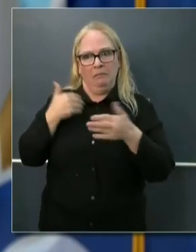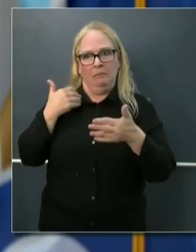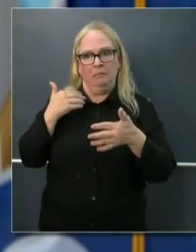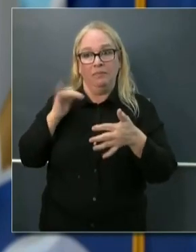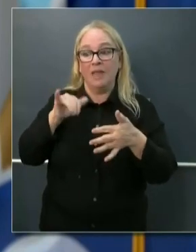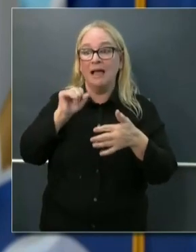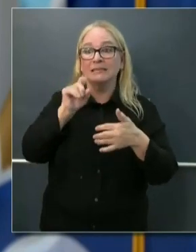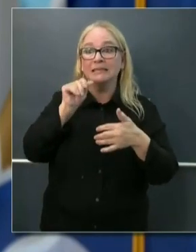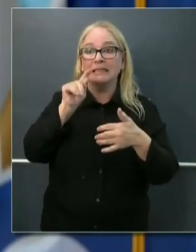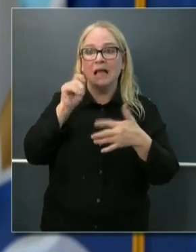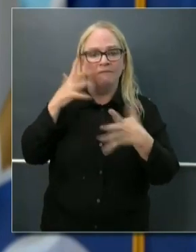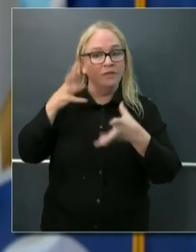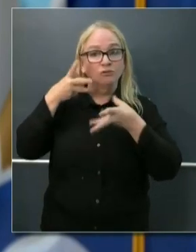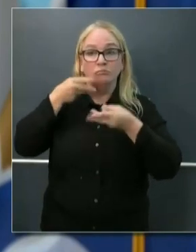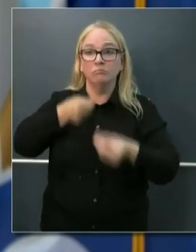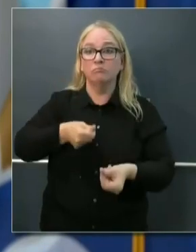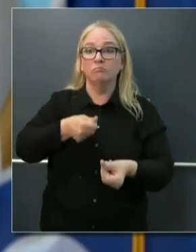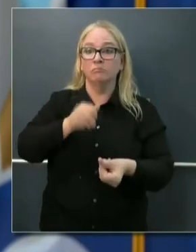already procured